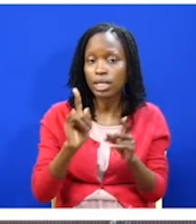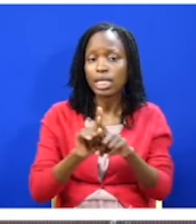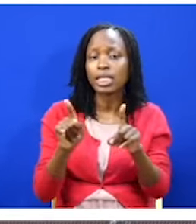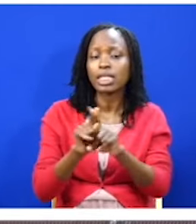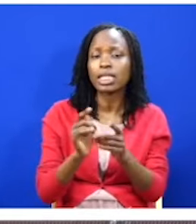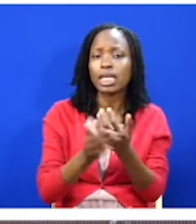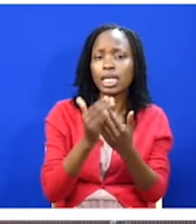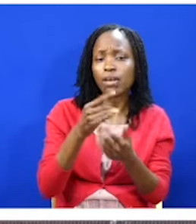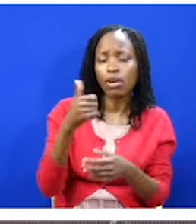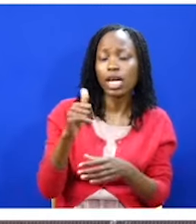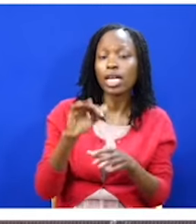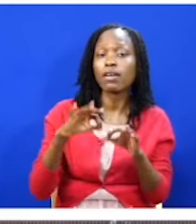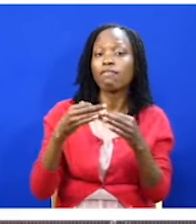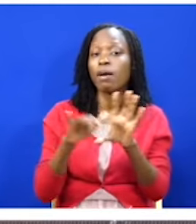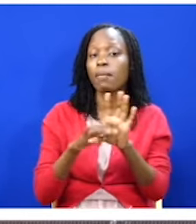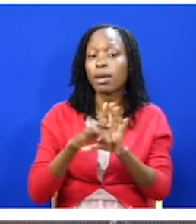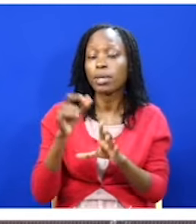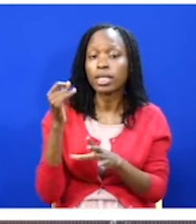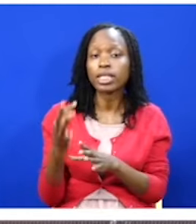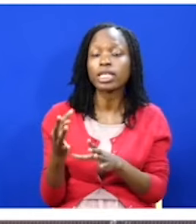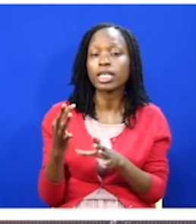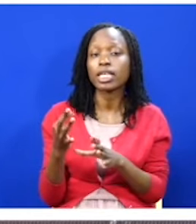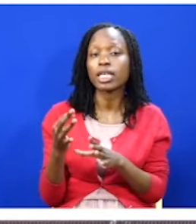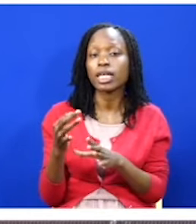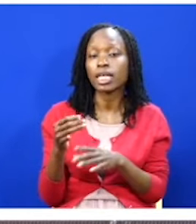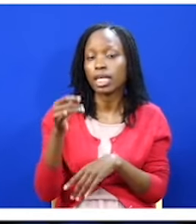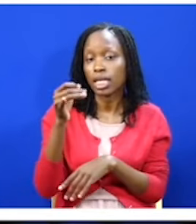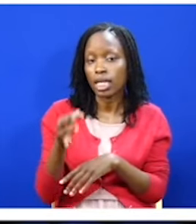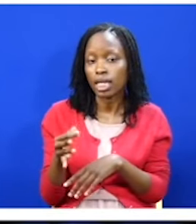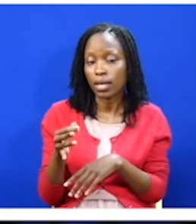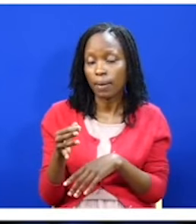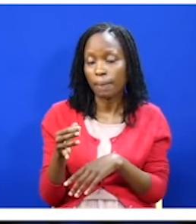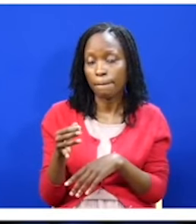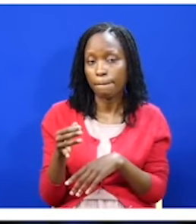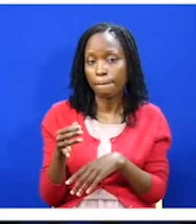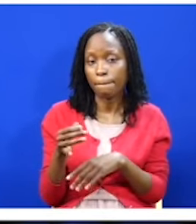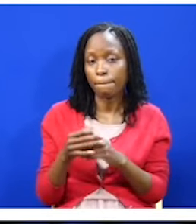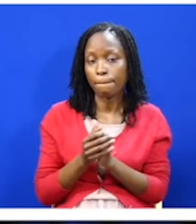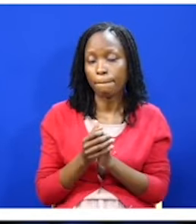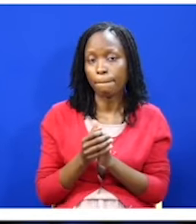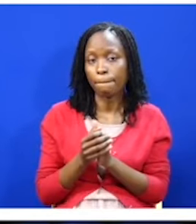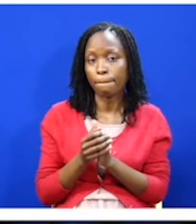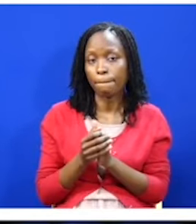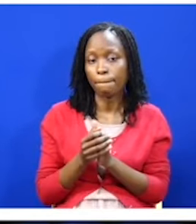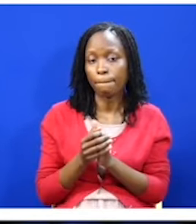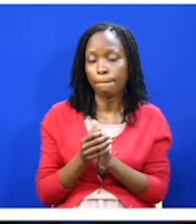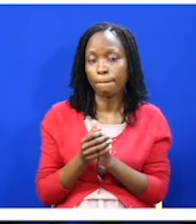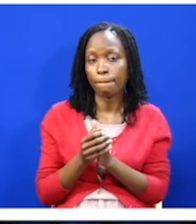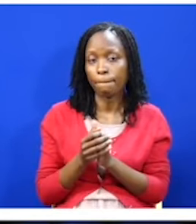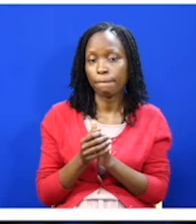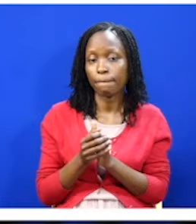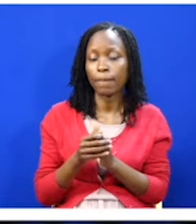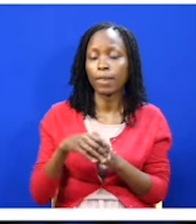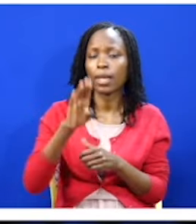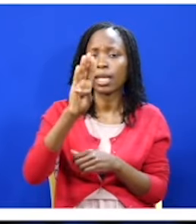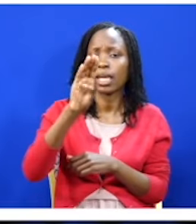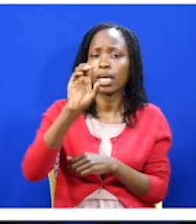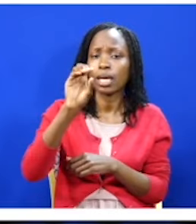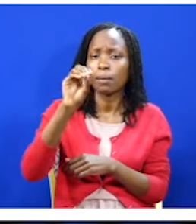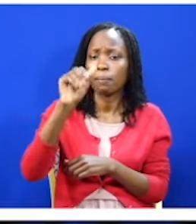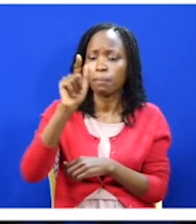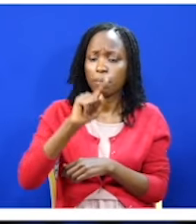family members if they had lost a close relative through death. Now, Boaz was